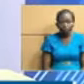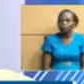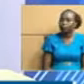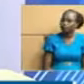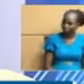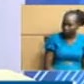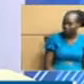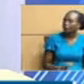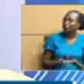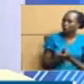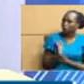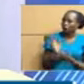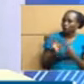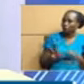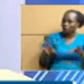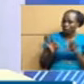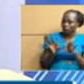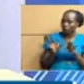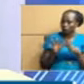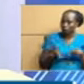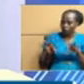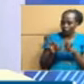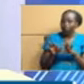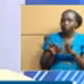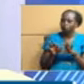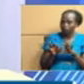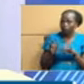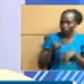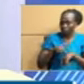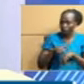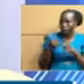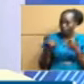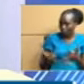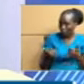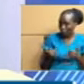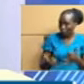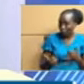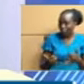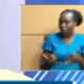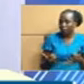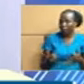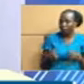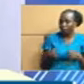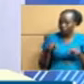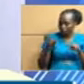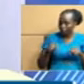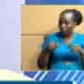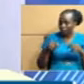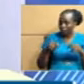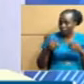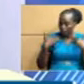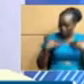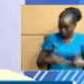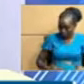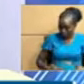fundamental question in terms of where we are, especially at this point in time. Within health, as part